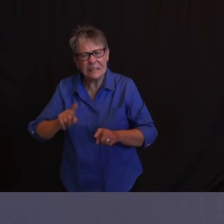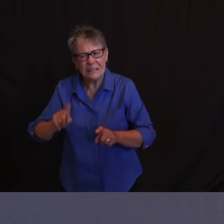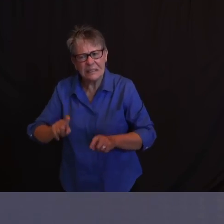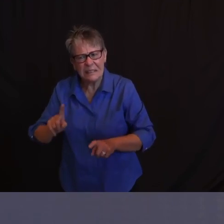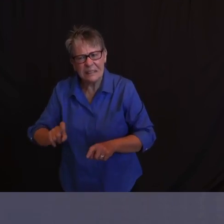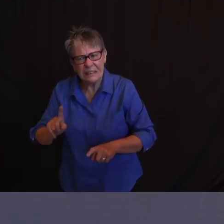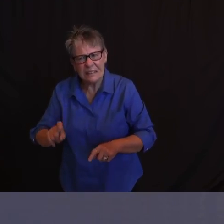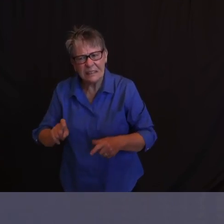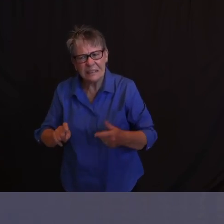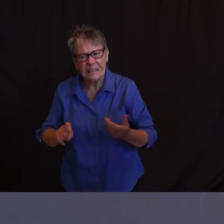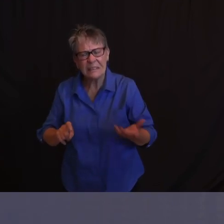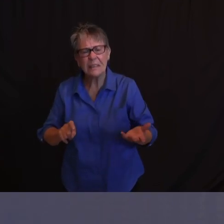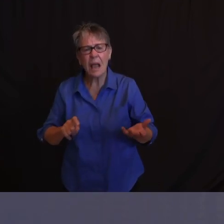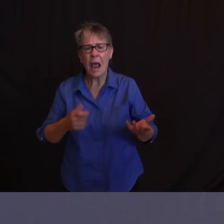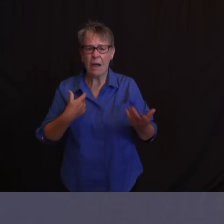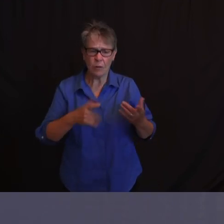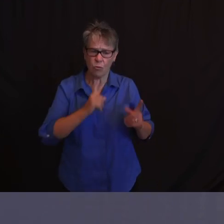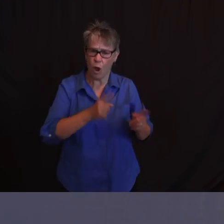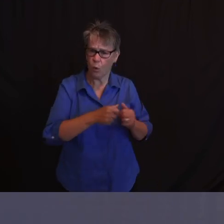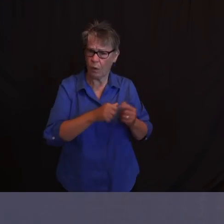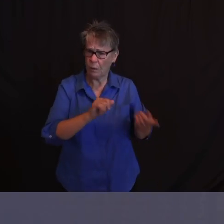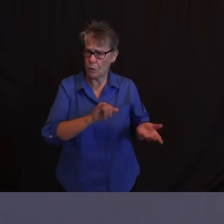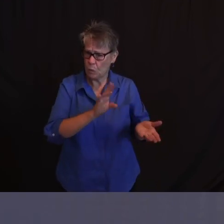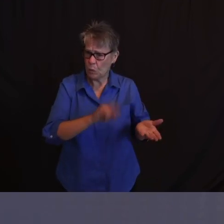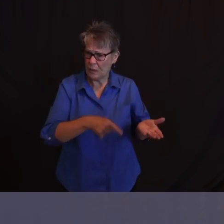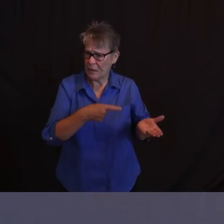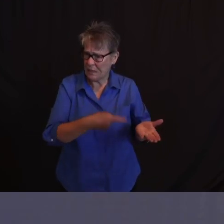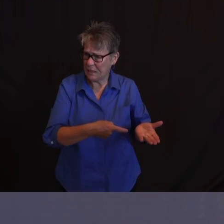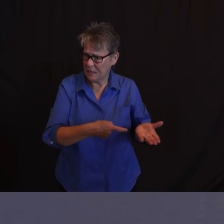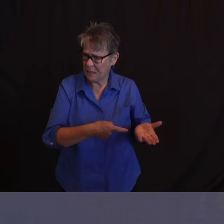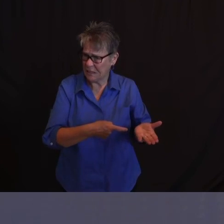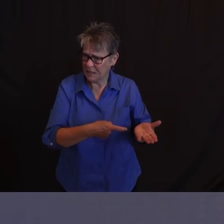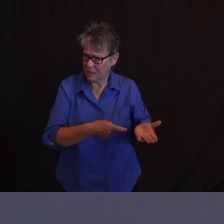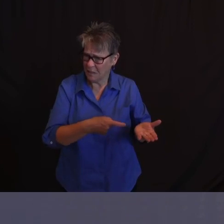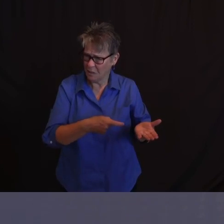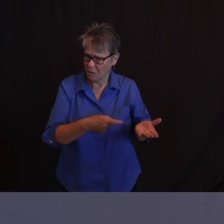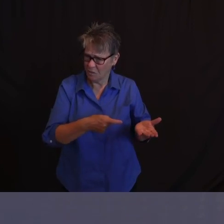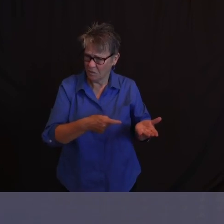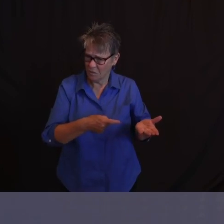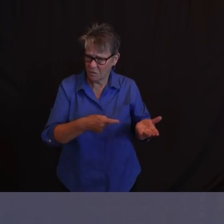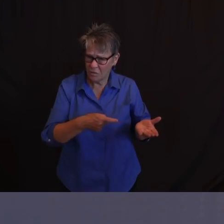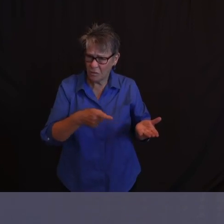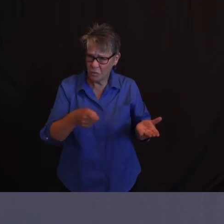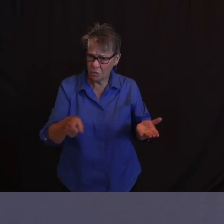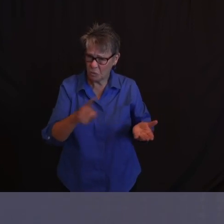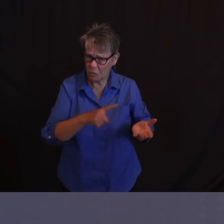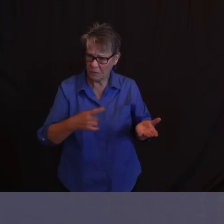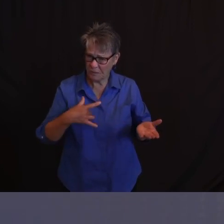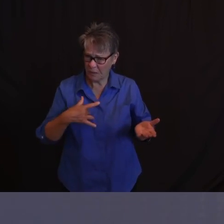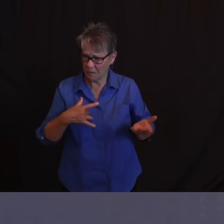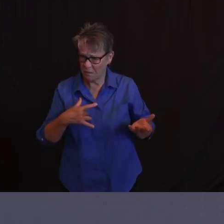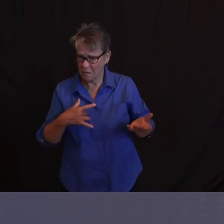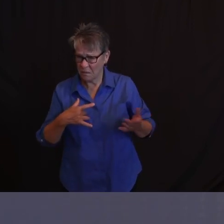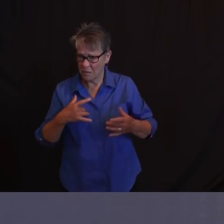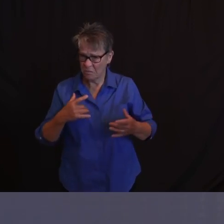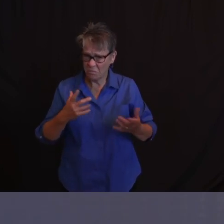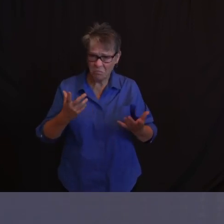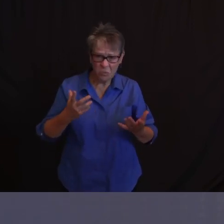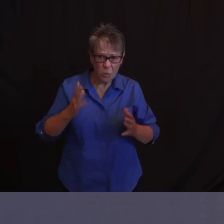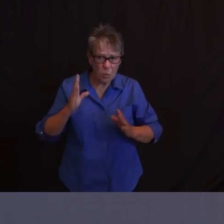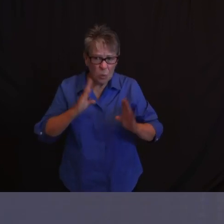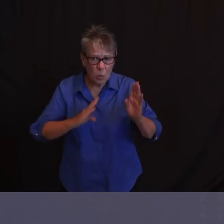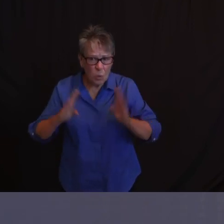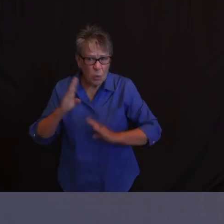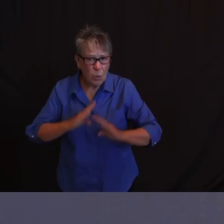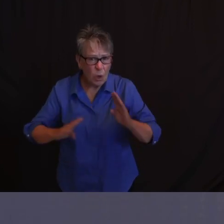but based on your question, are you nervous and or concerned about this whole situation and how